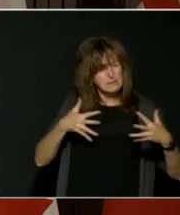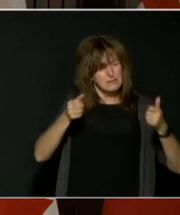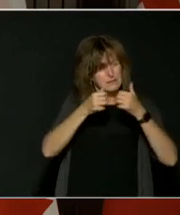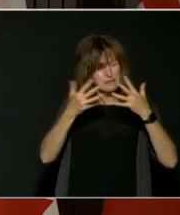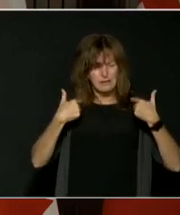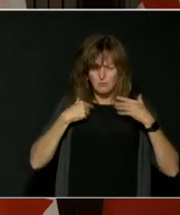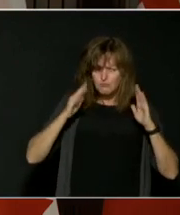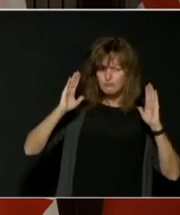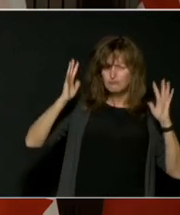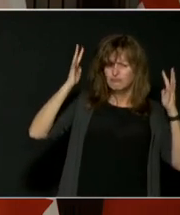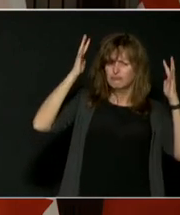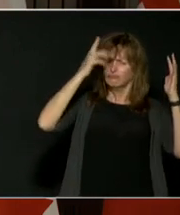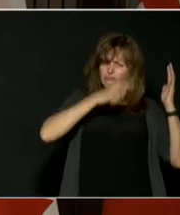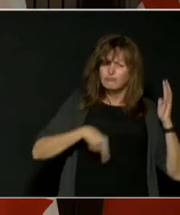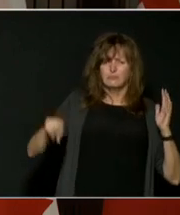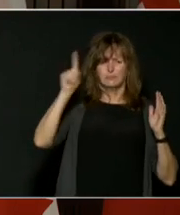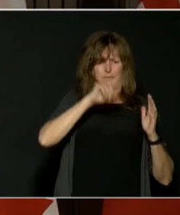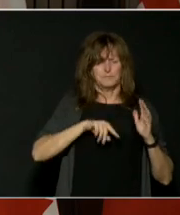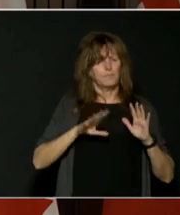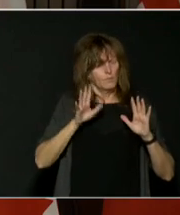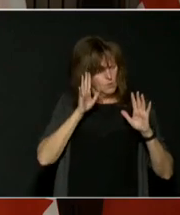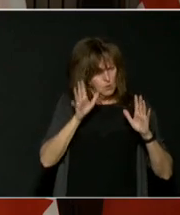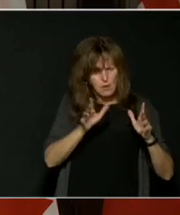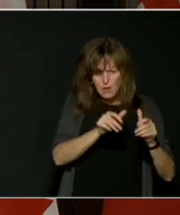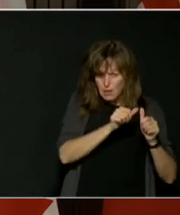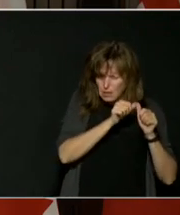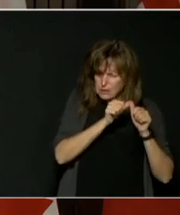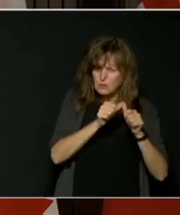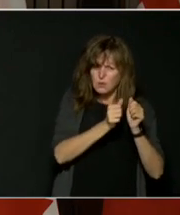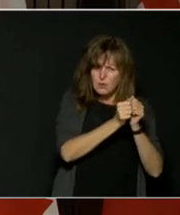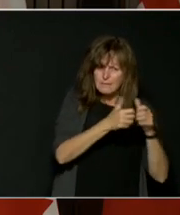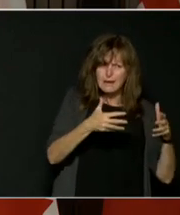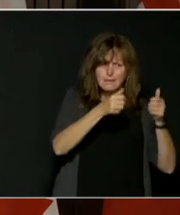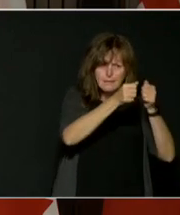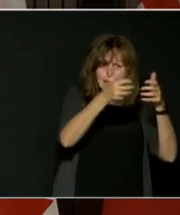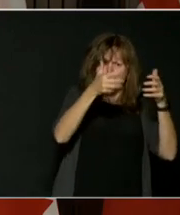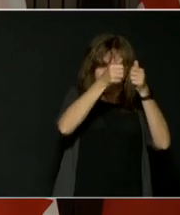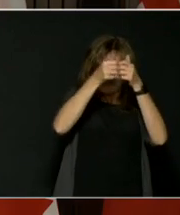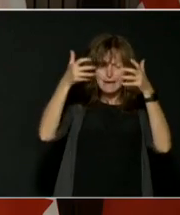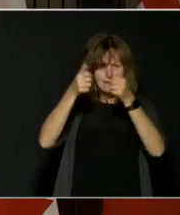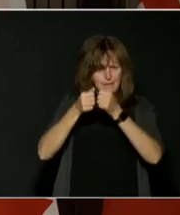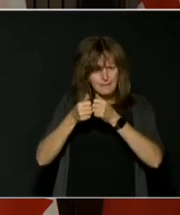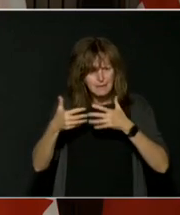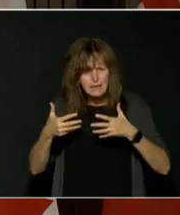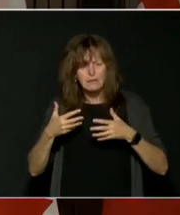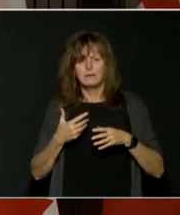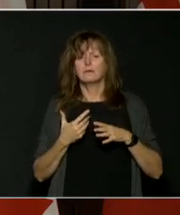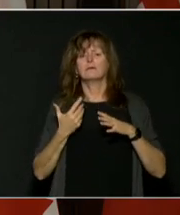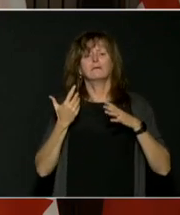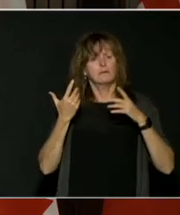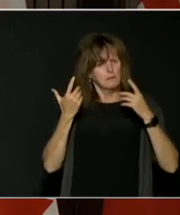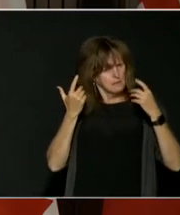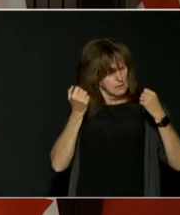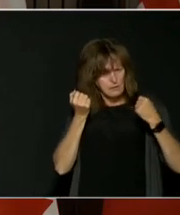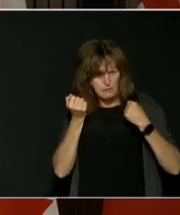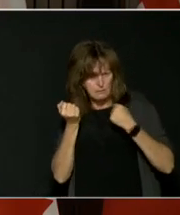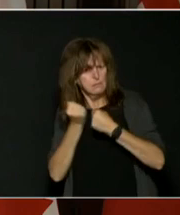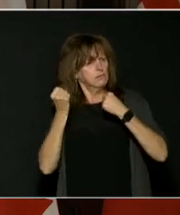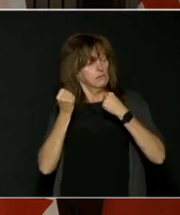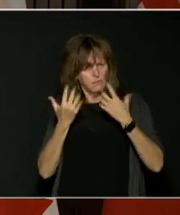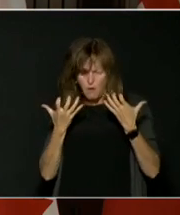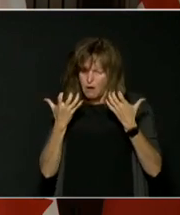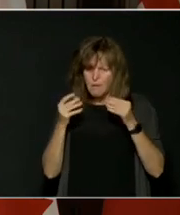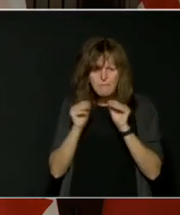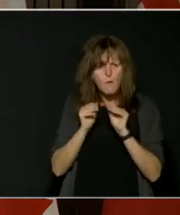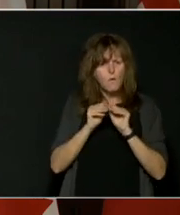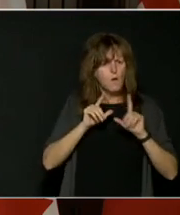will continue to grow, and we have intention, and we've been supported by the government to continue to grow the capacity throughout